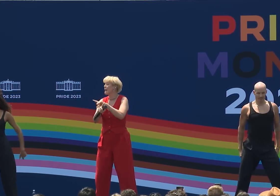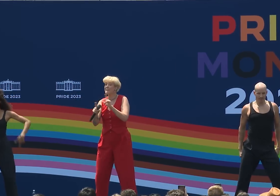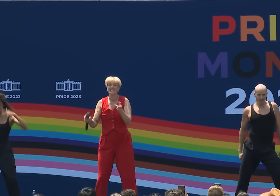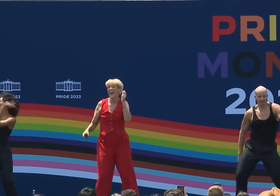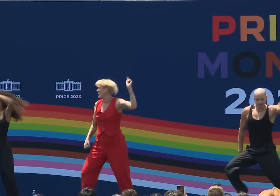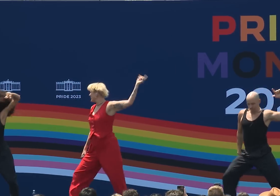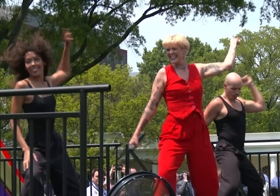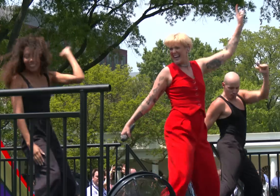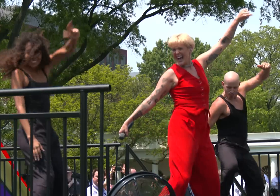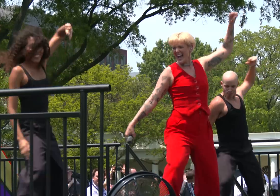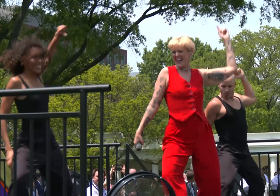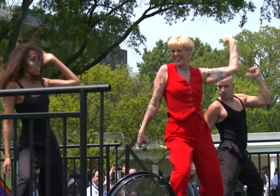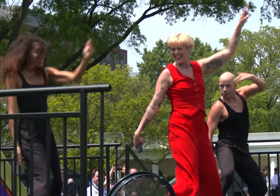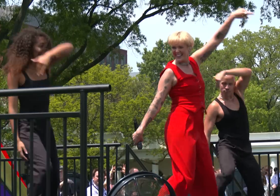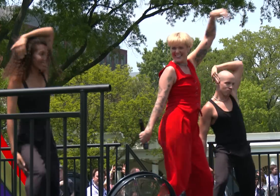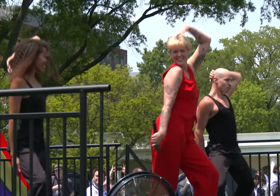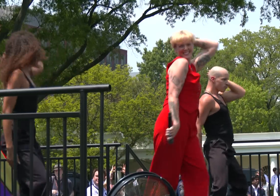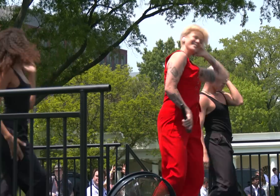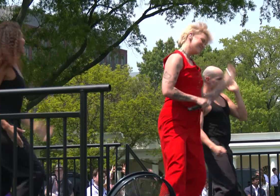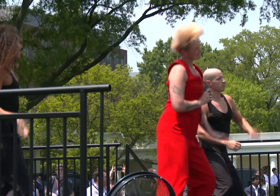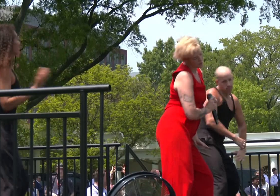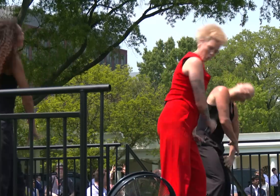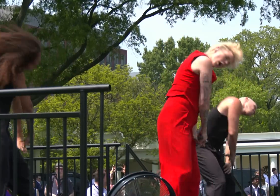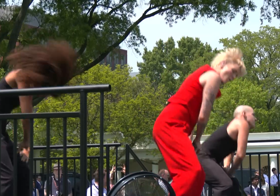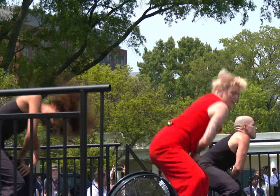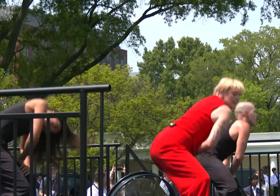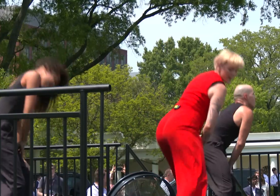What would your mama say?